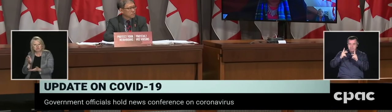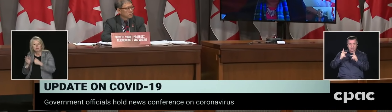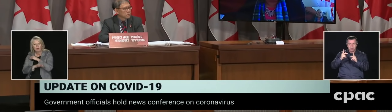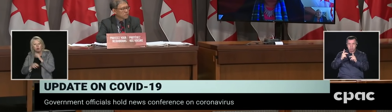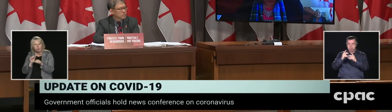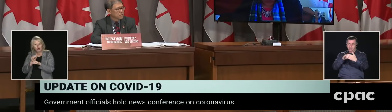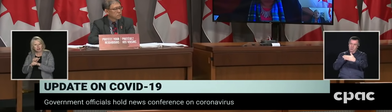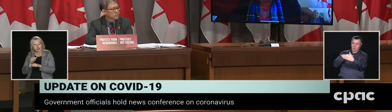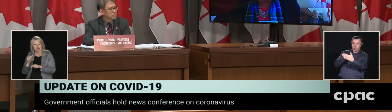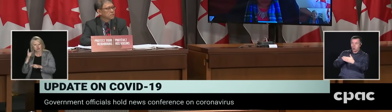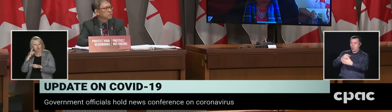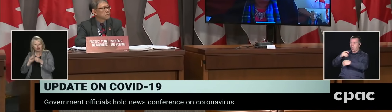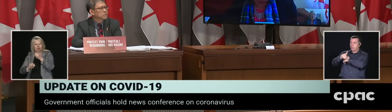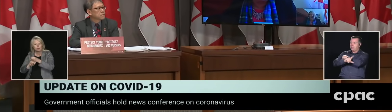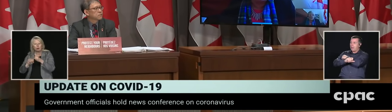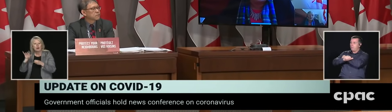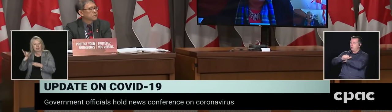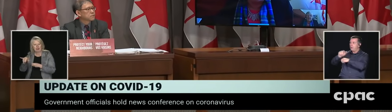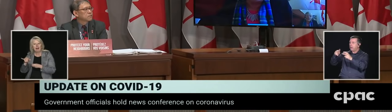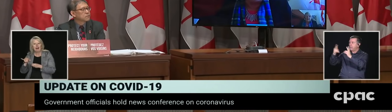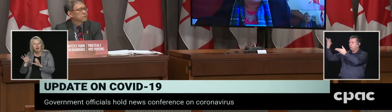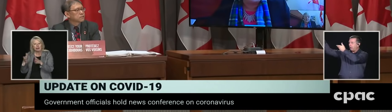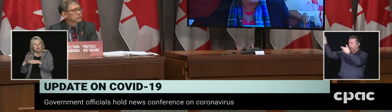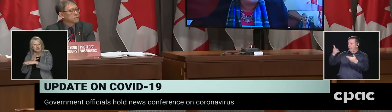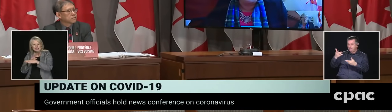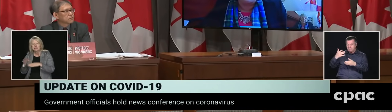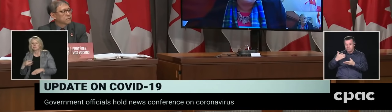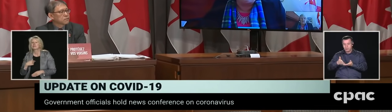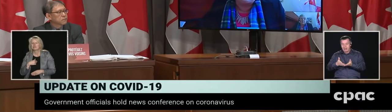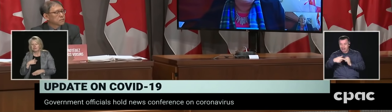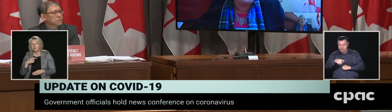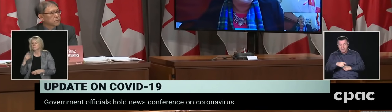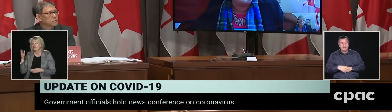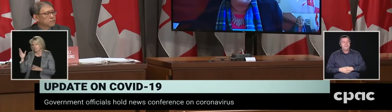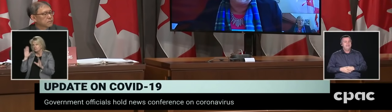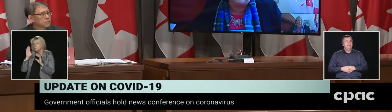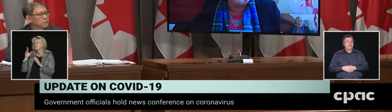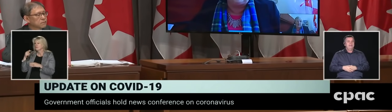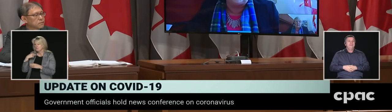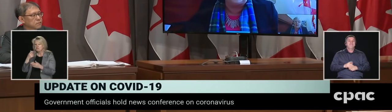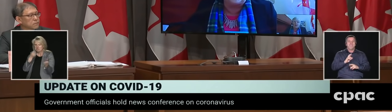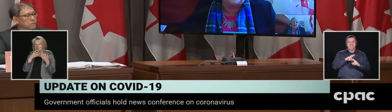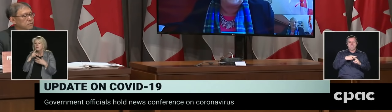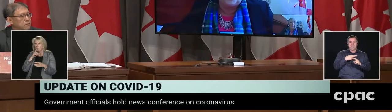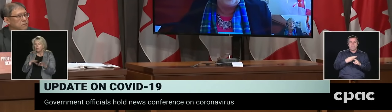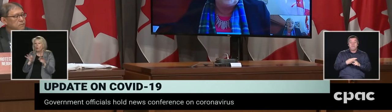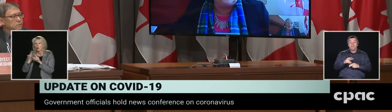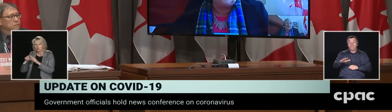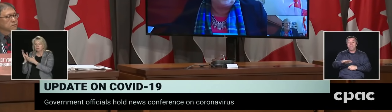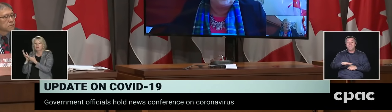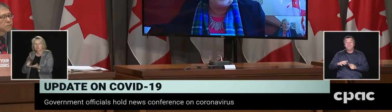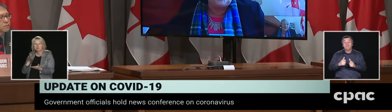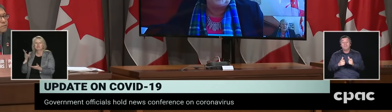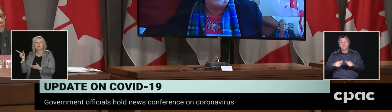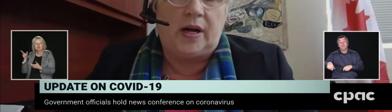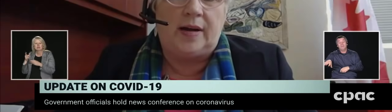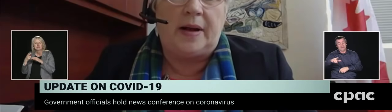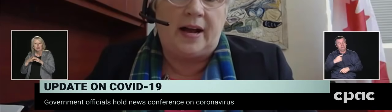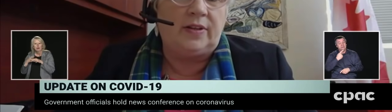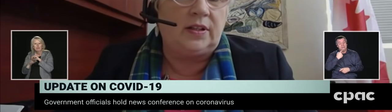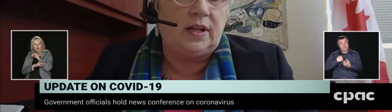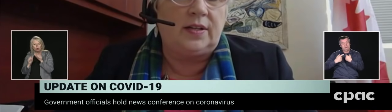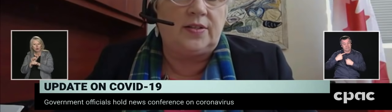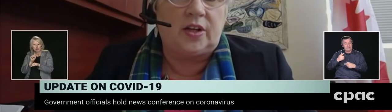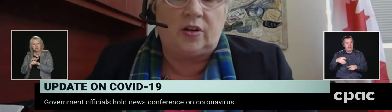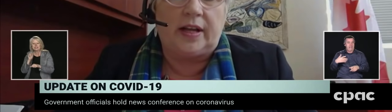We've heard from the sector how important it is to have the temporary foreign workers. One of the big concerns we're hearing from processors is their ability to